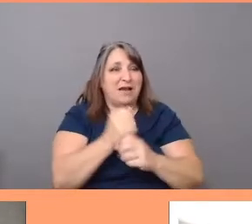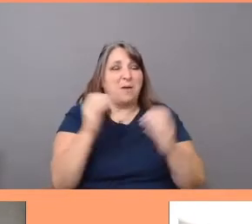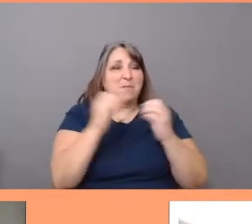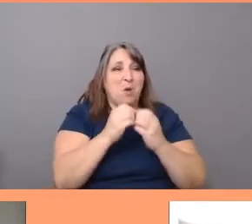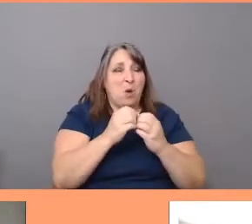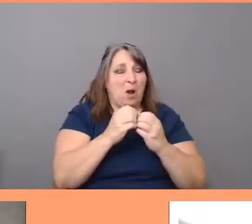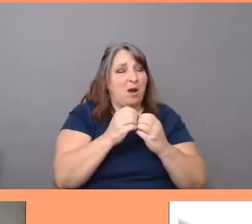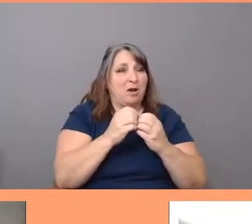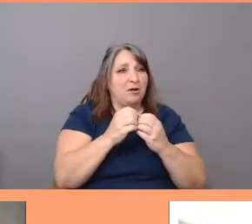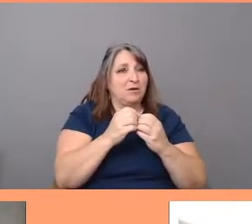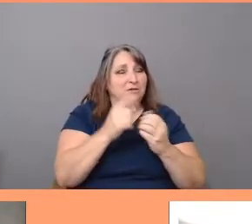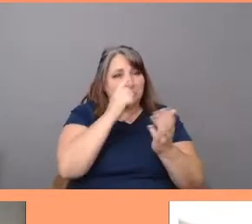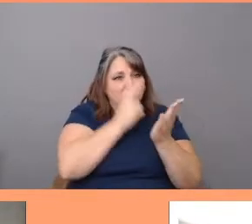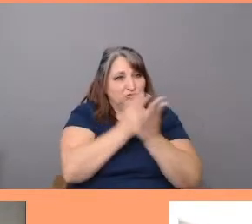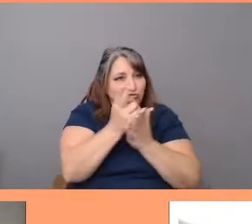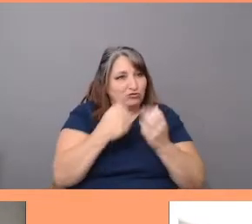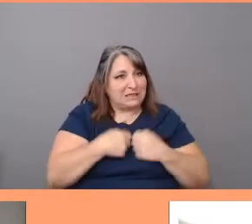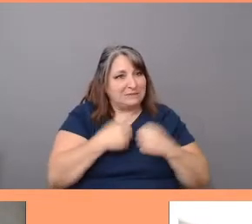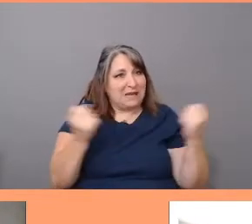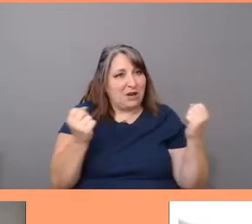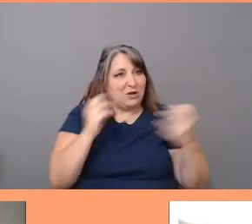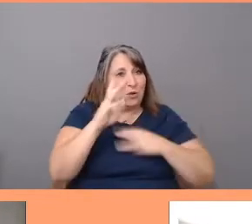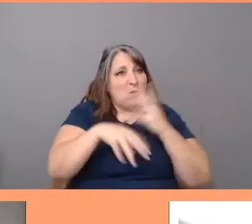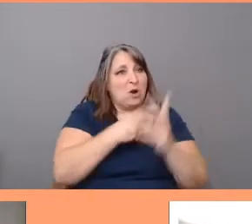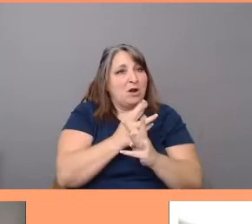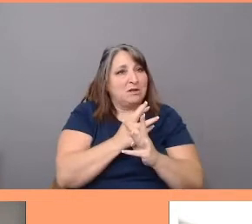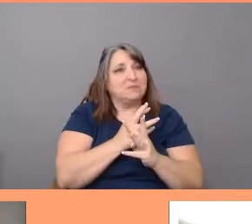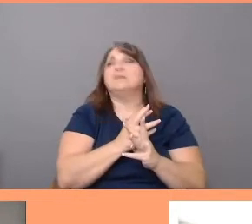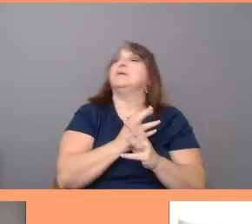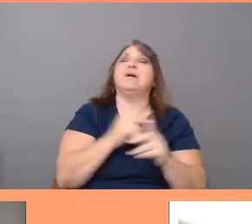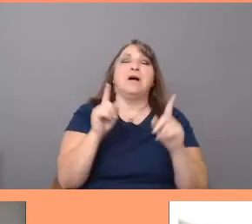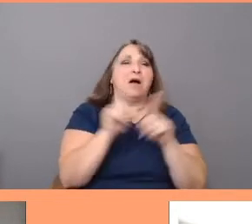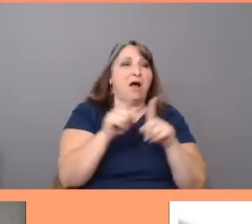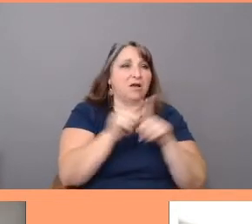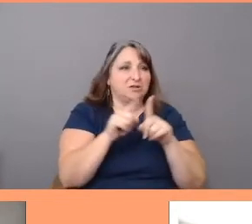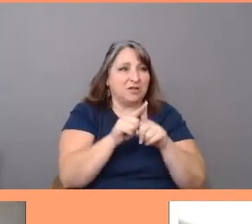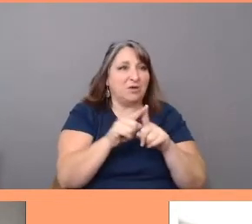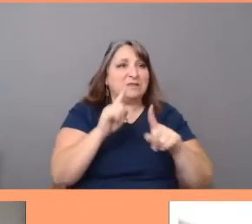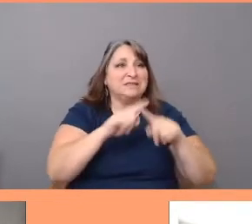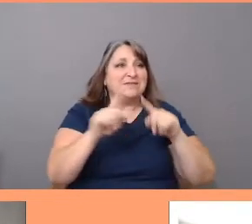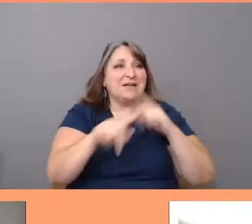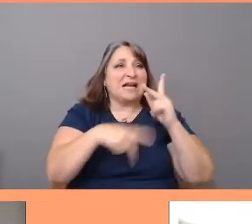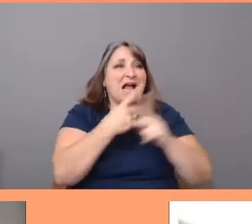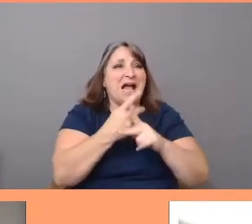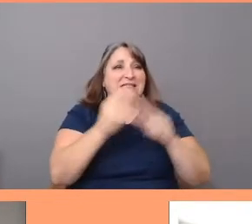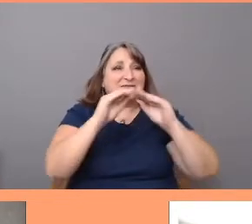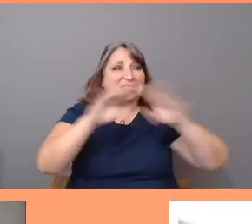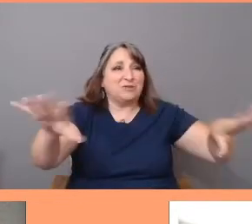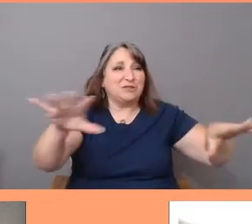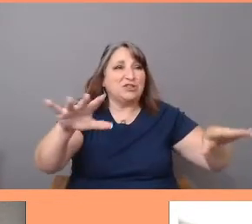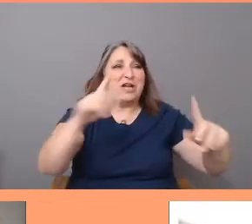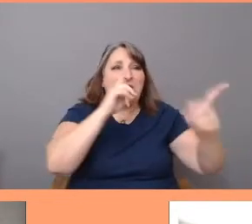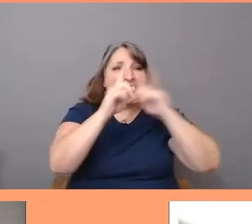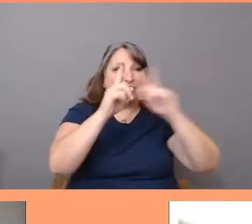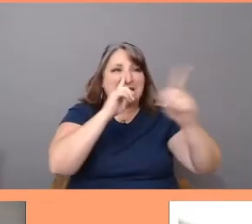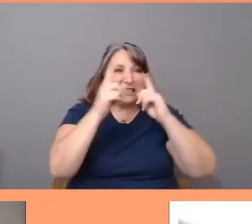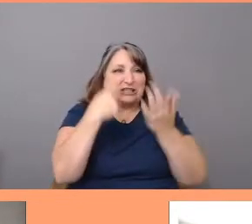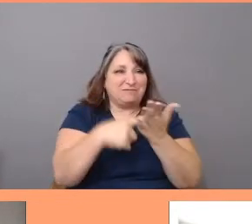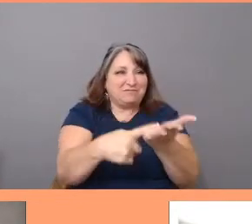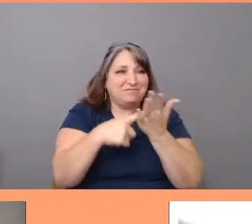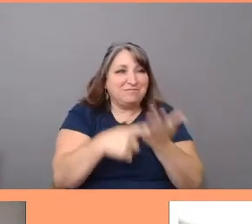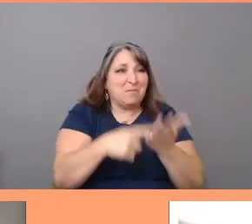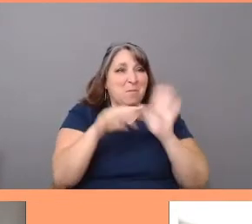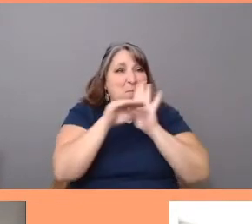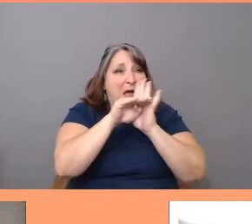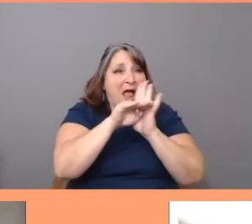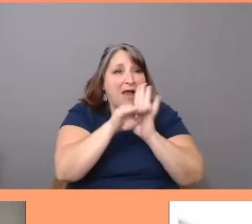world. Also, we discussed the need to create different types of distribution and commercialization models, in the sense that sort